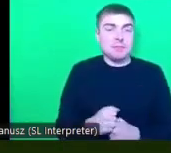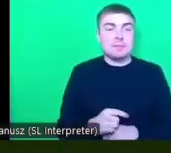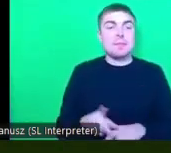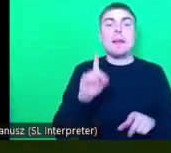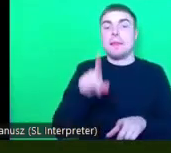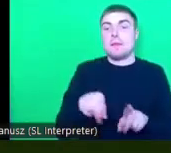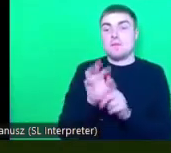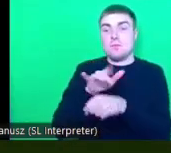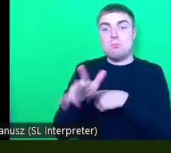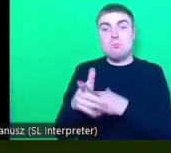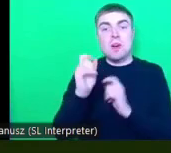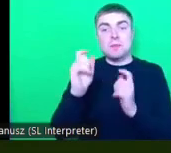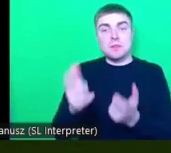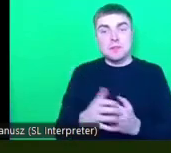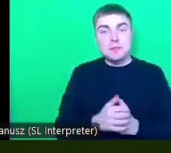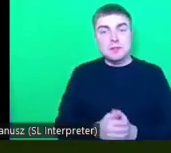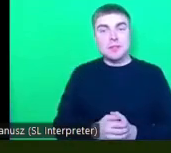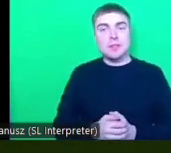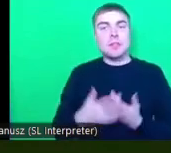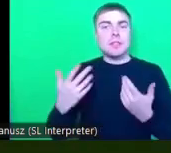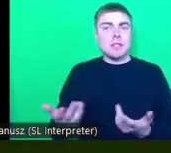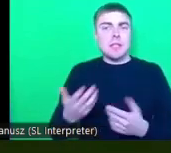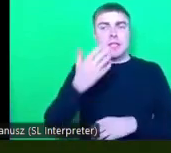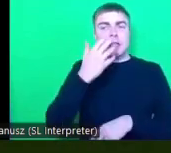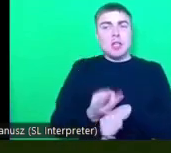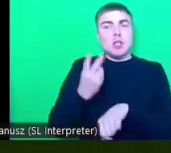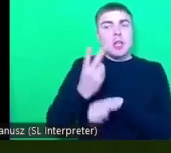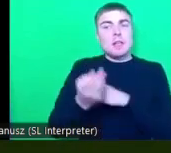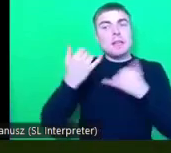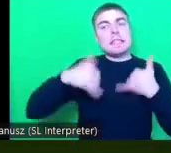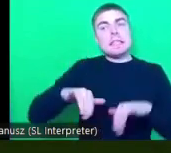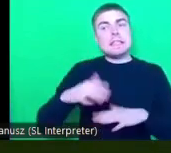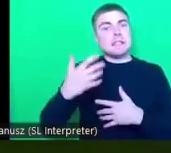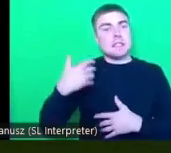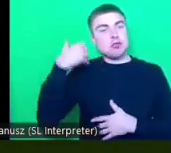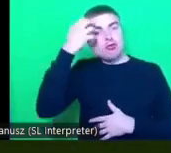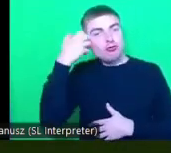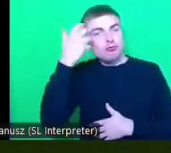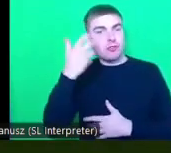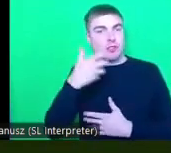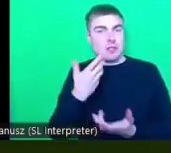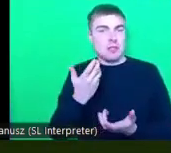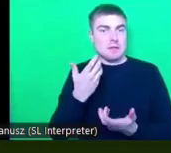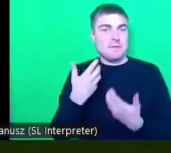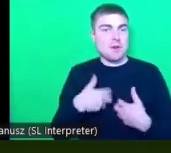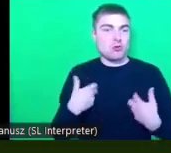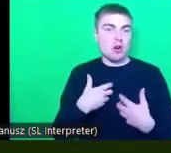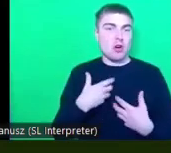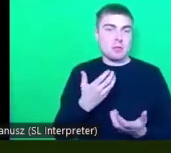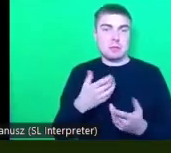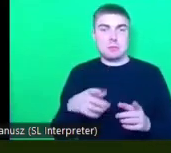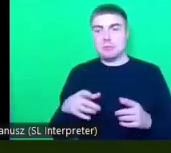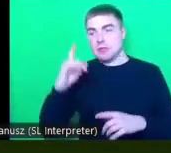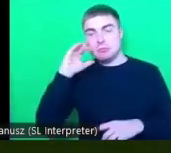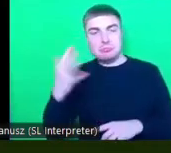also alternative prey species also do influence sort of the direct effects that predators have on their prey